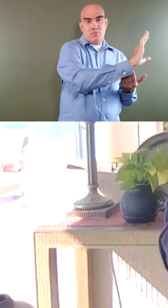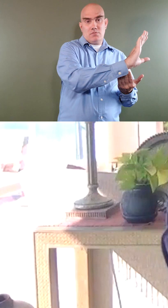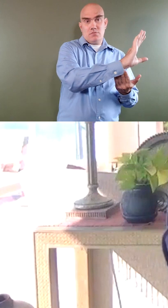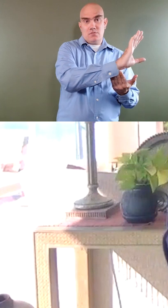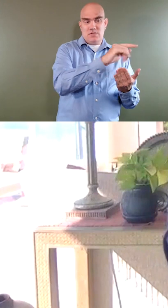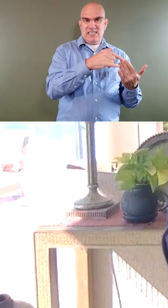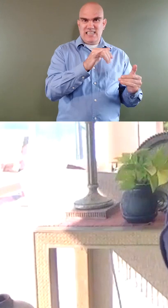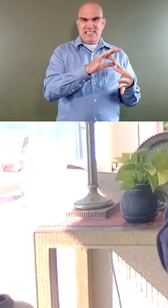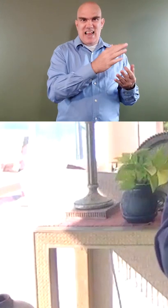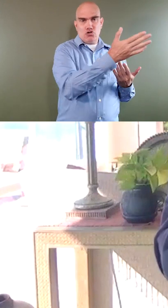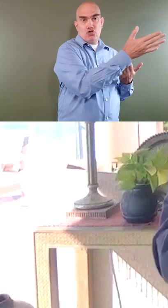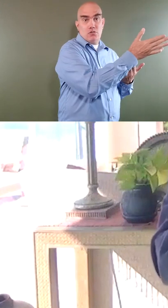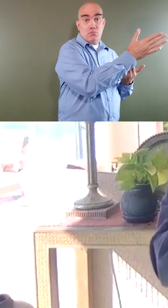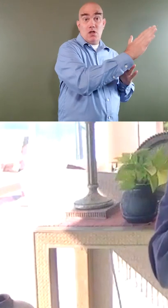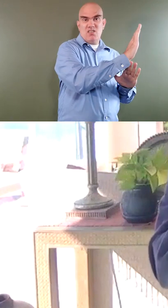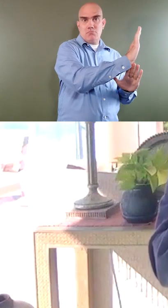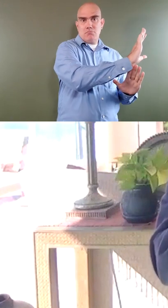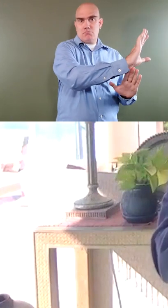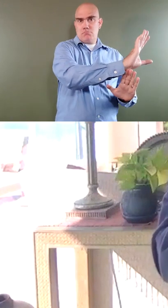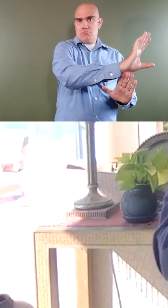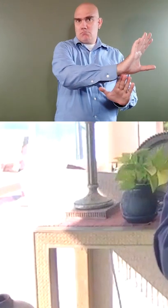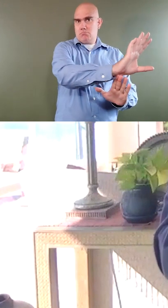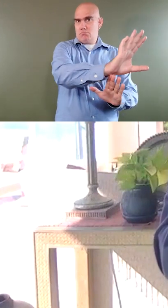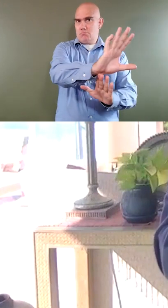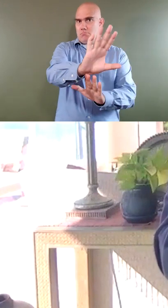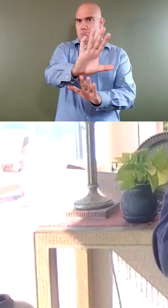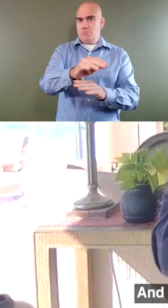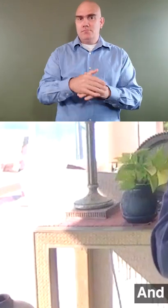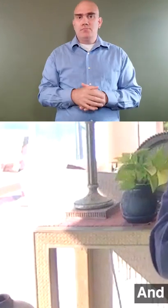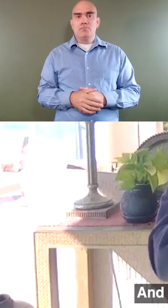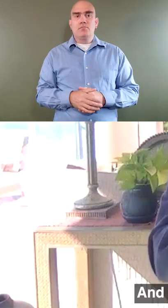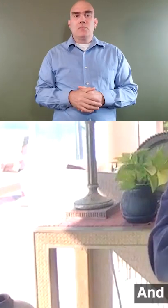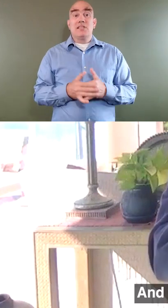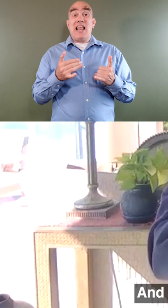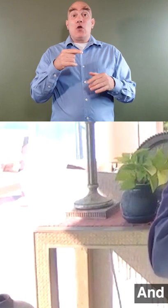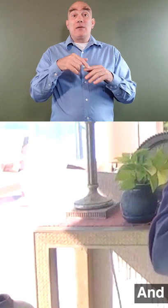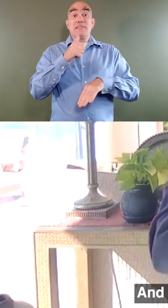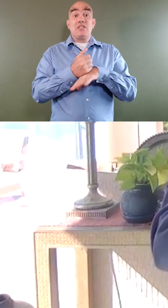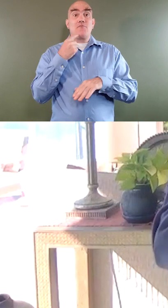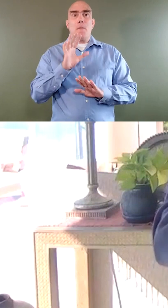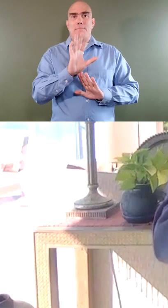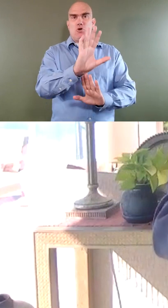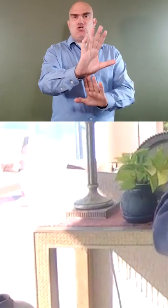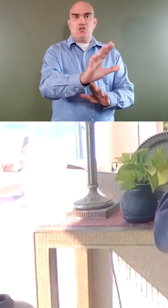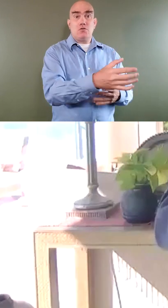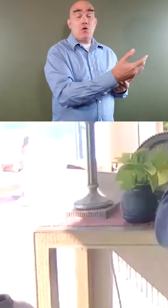left finger still attached to the right wrist. And now you're in a position to push.